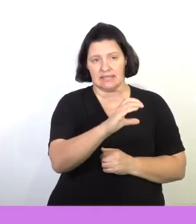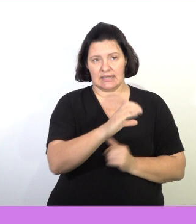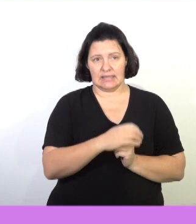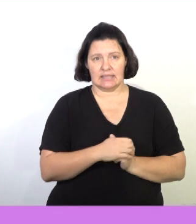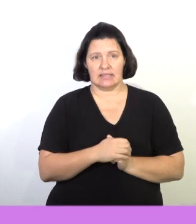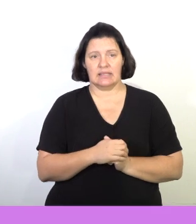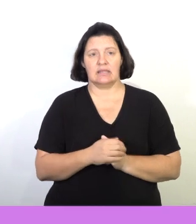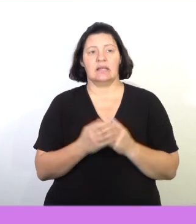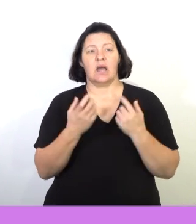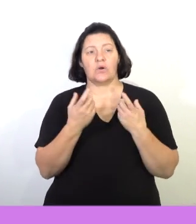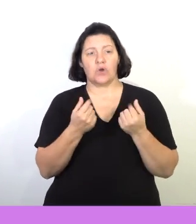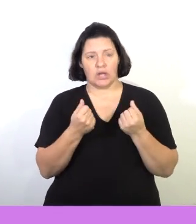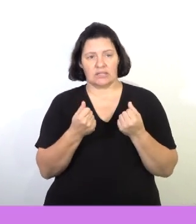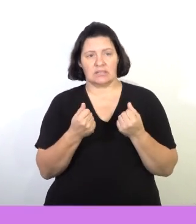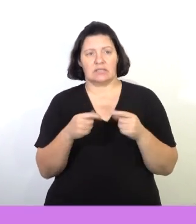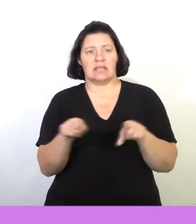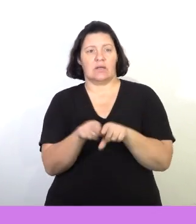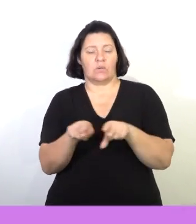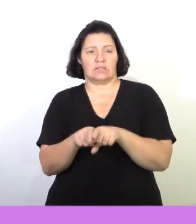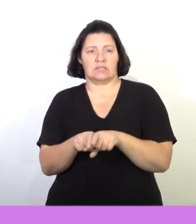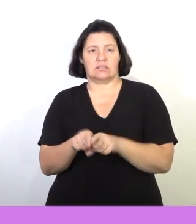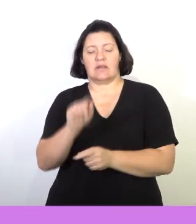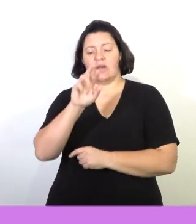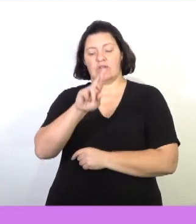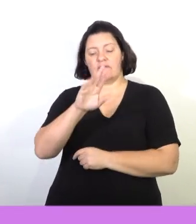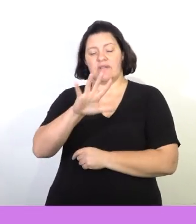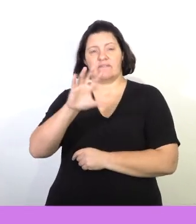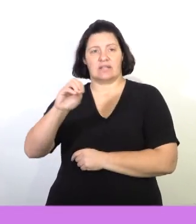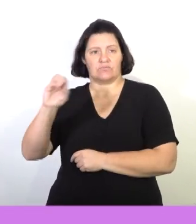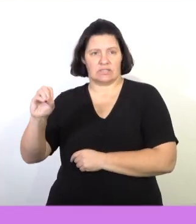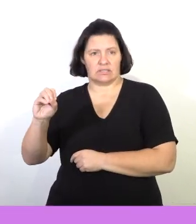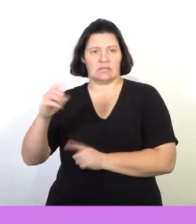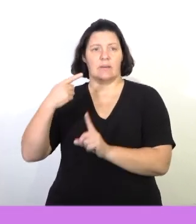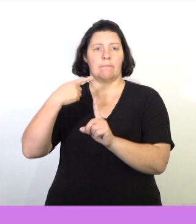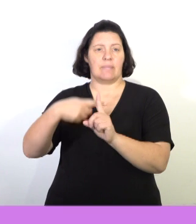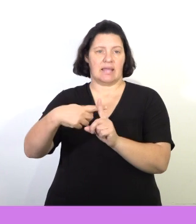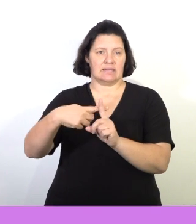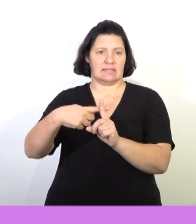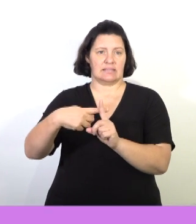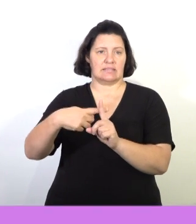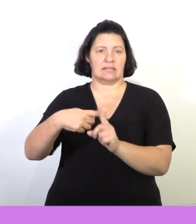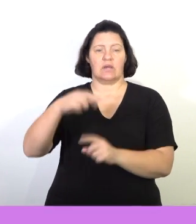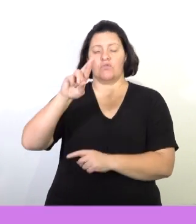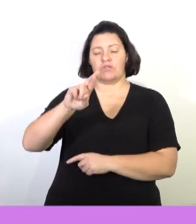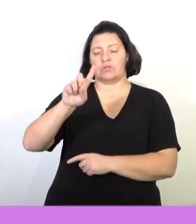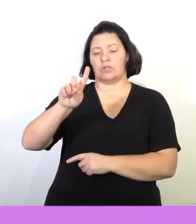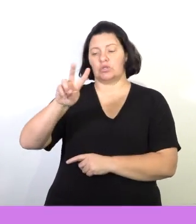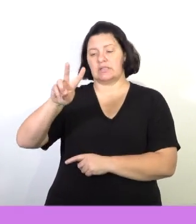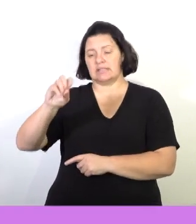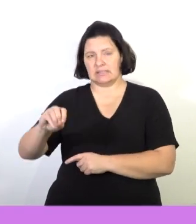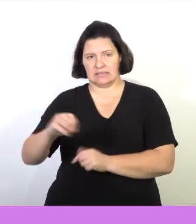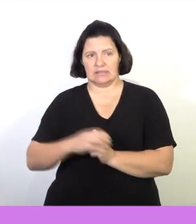say C, which is cost, is equals to 500 rand plus